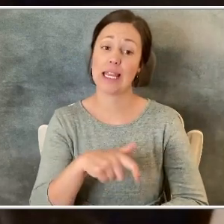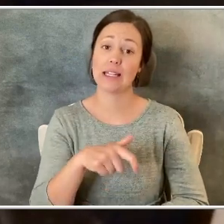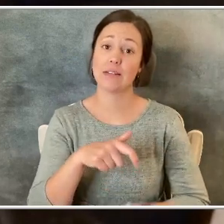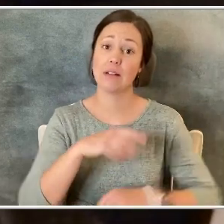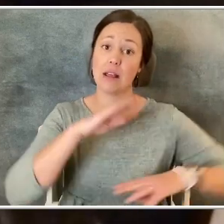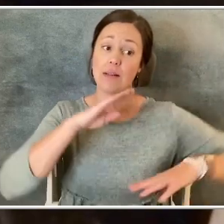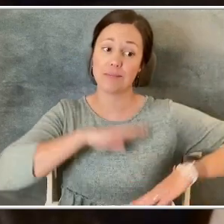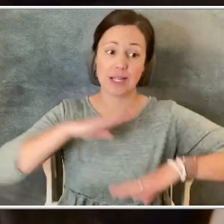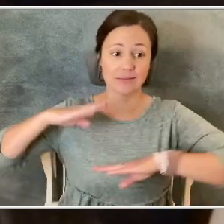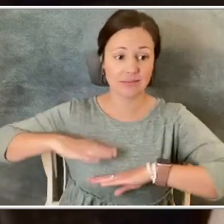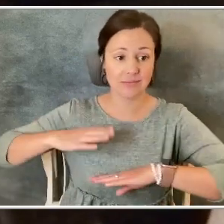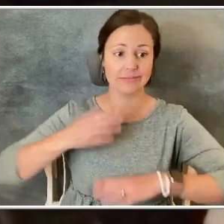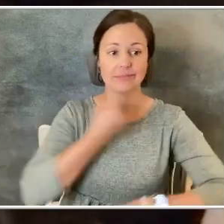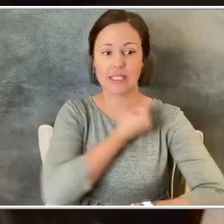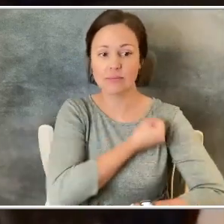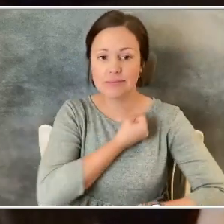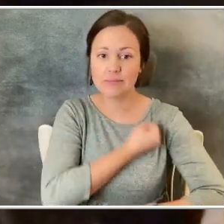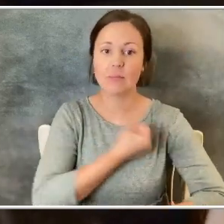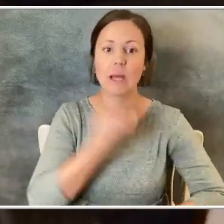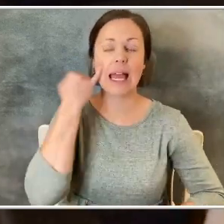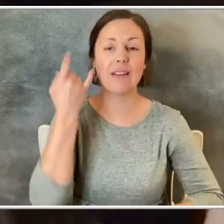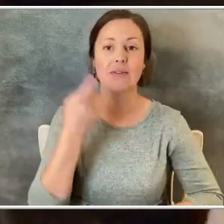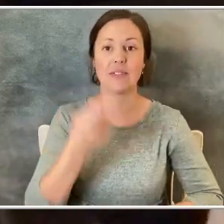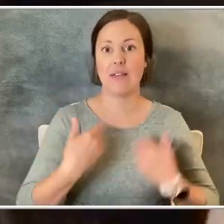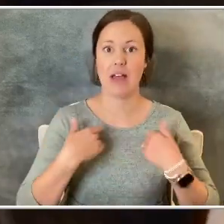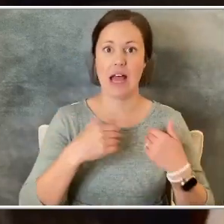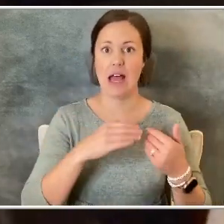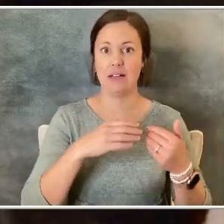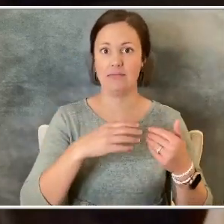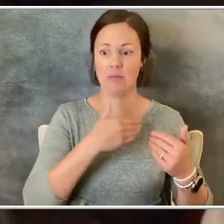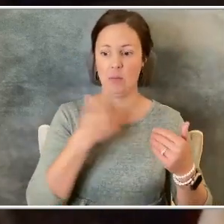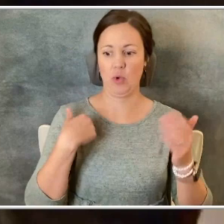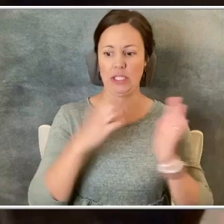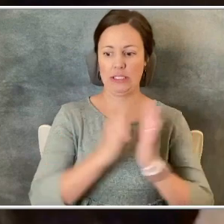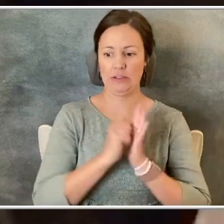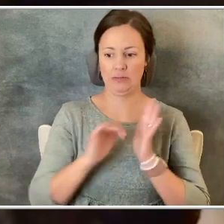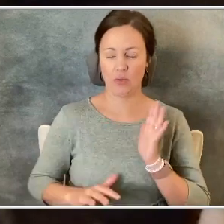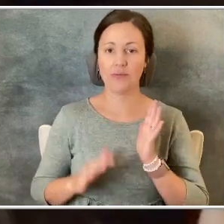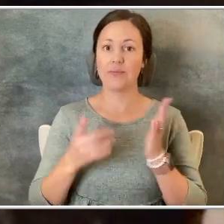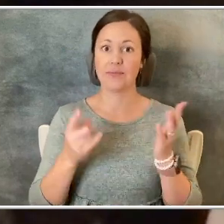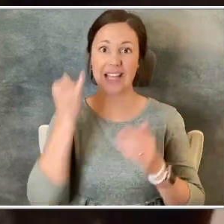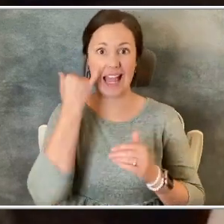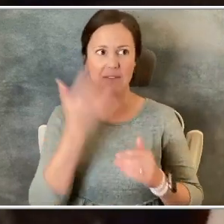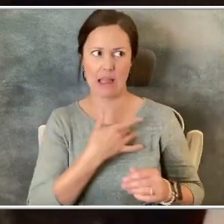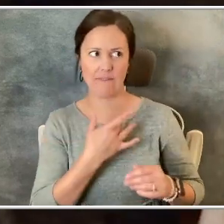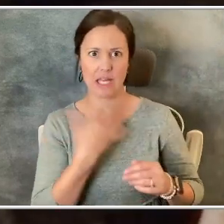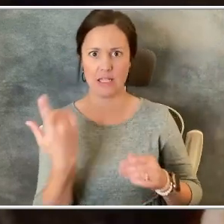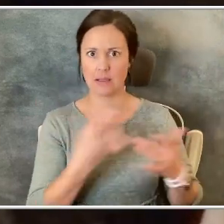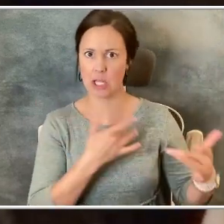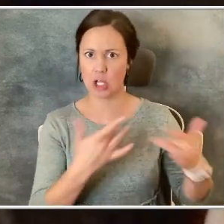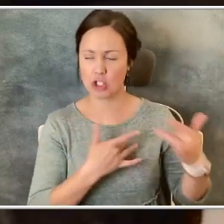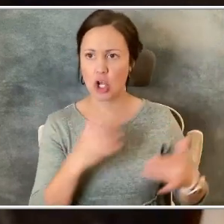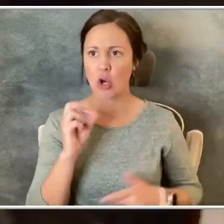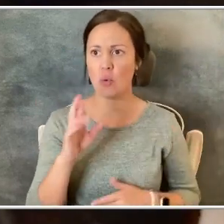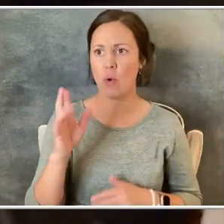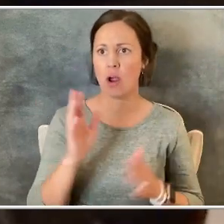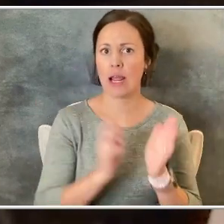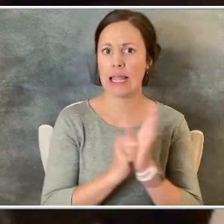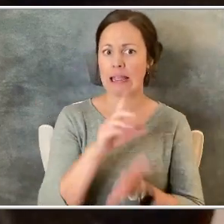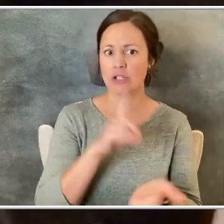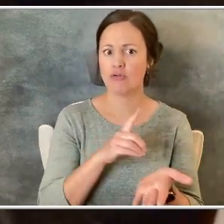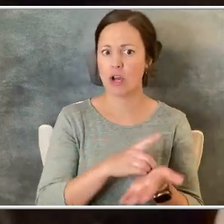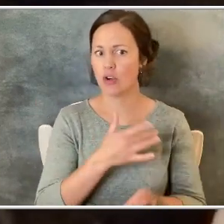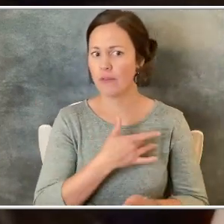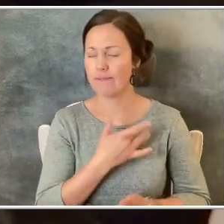I've seen it is if they feel something that is concerning to them or an oncologist. But